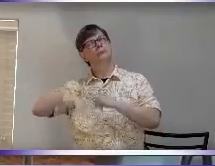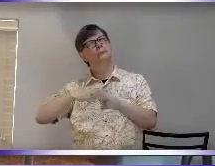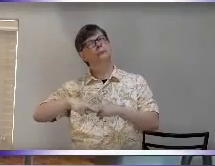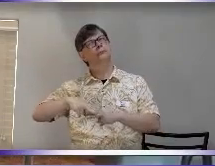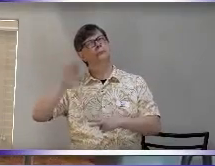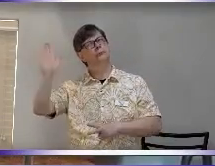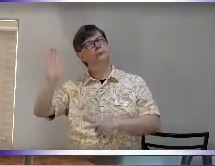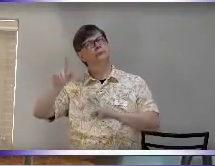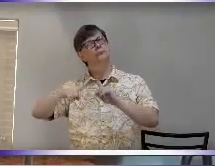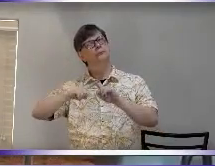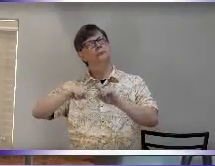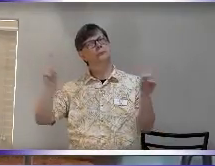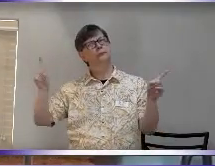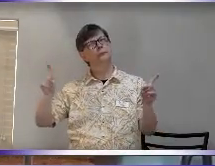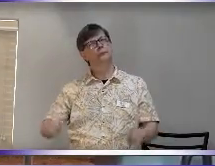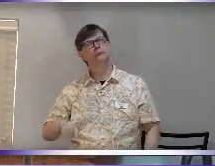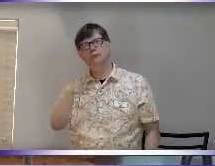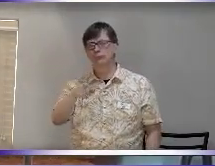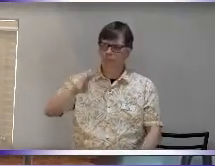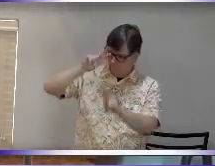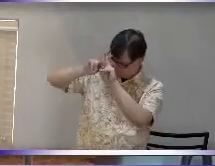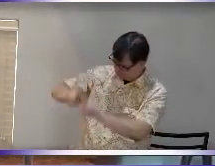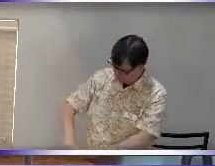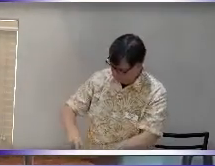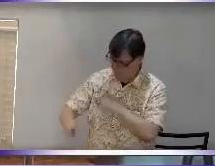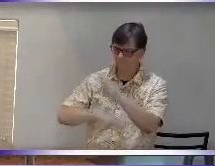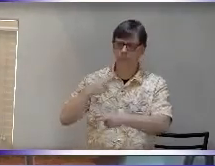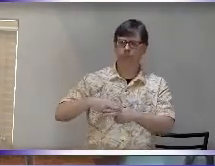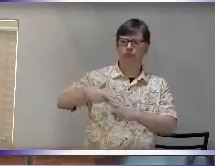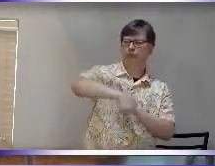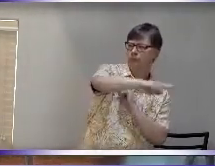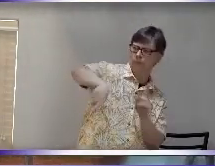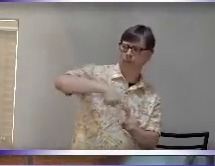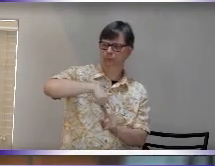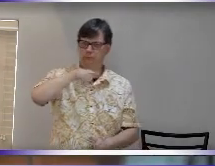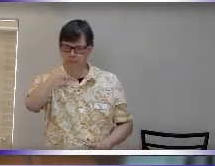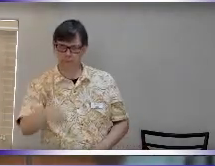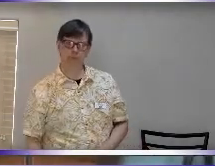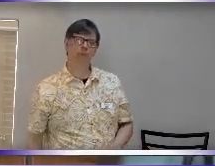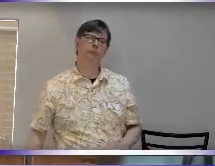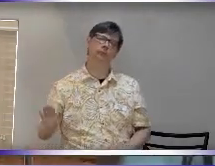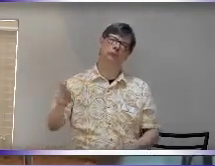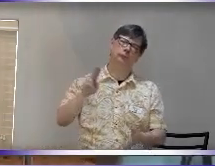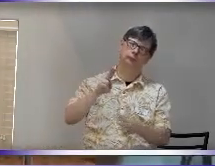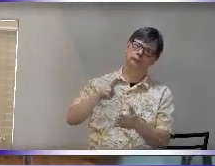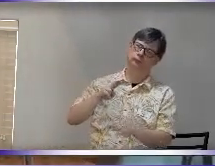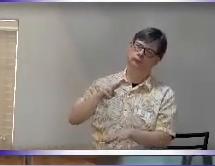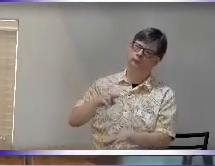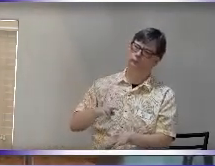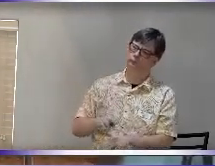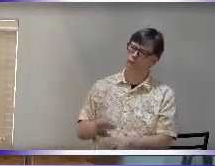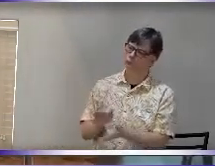different. And you notice the people around you, and you notice the people at school and different things.